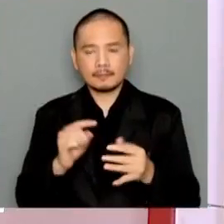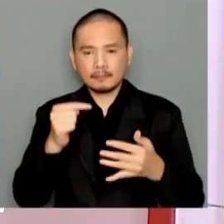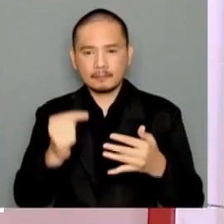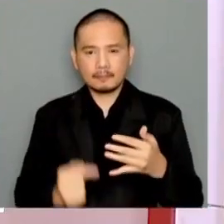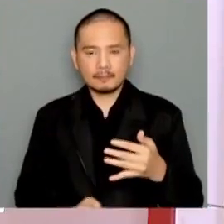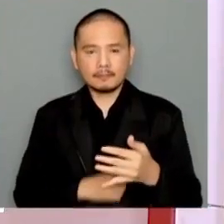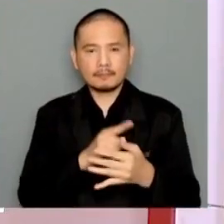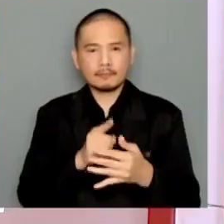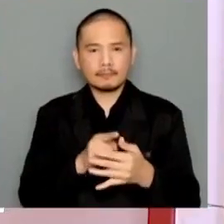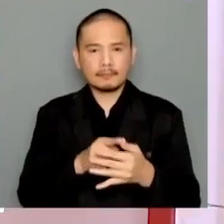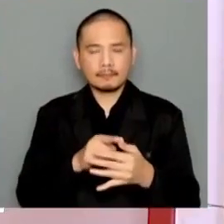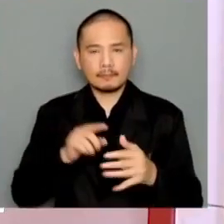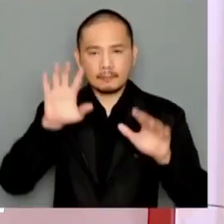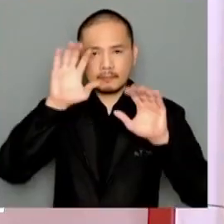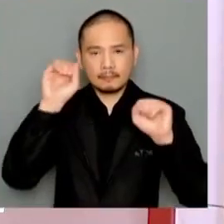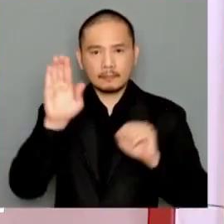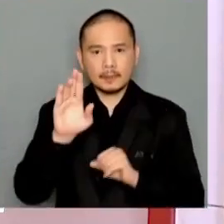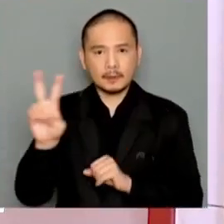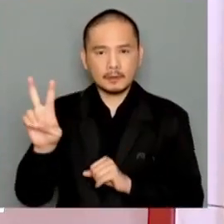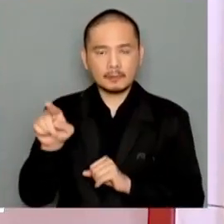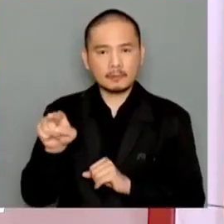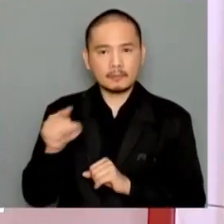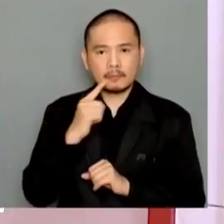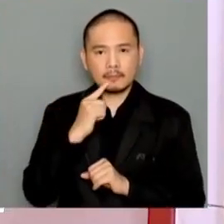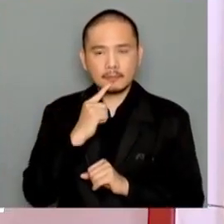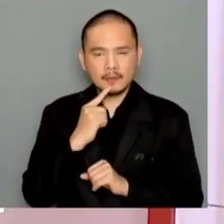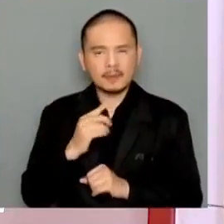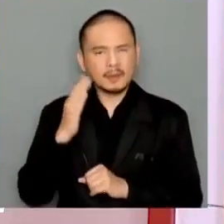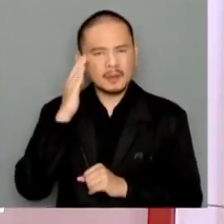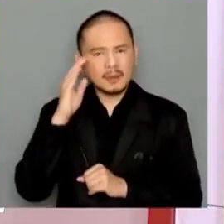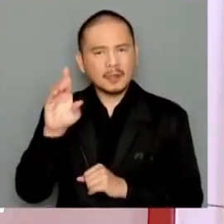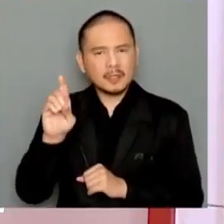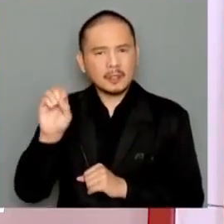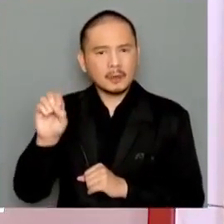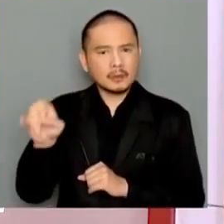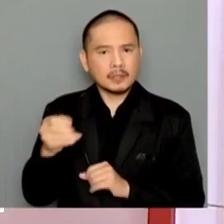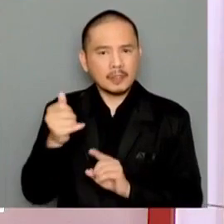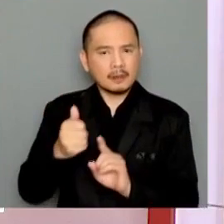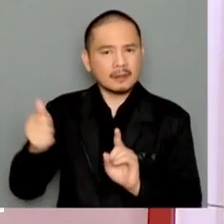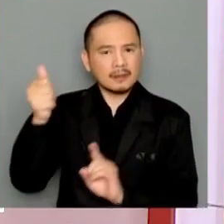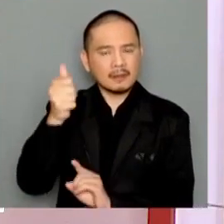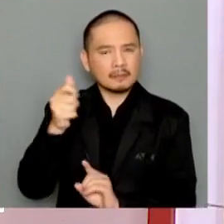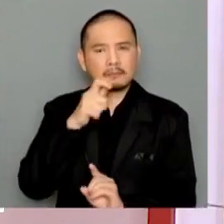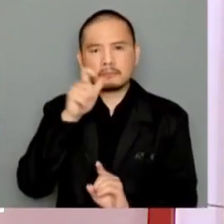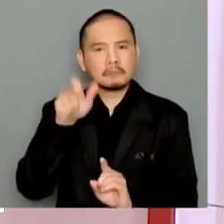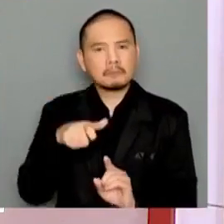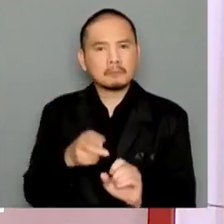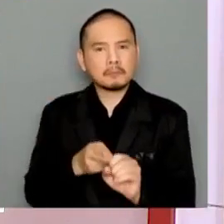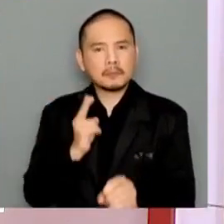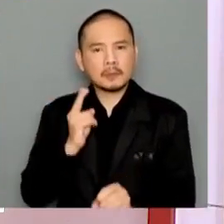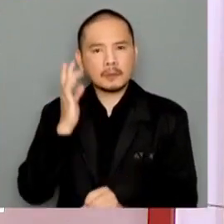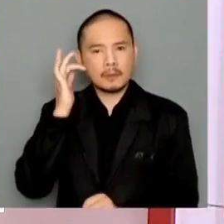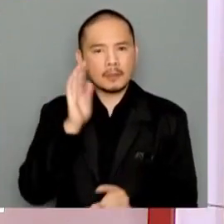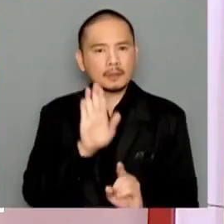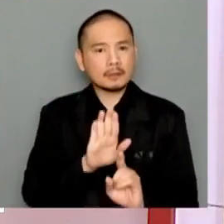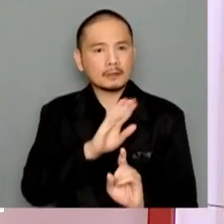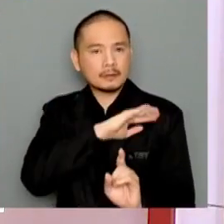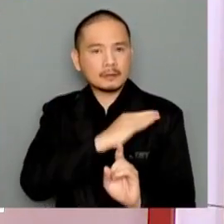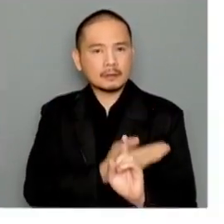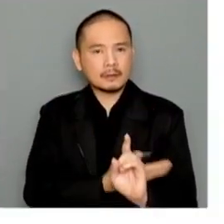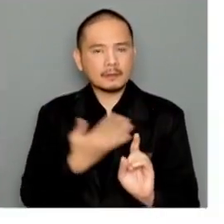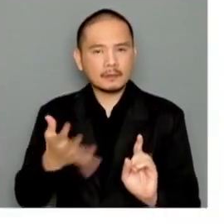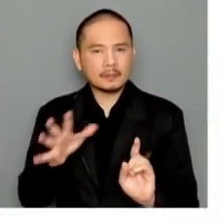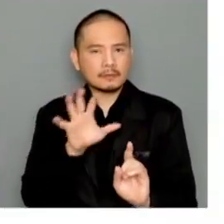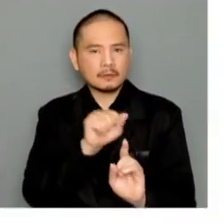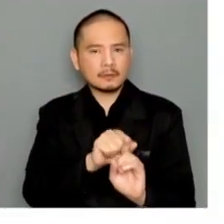President Marcos sees no need for Justice Secretary Crispin Remulla to resign over his son's arrest on drug charges. Pia Gutierrez